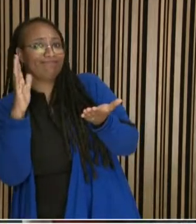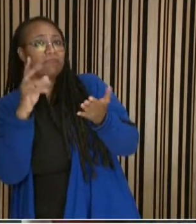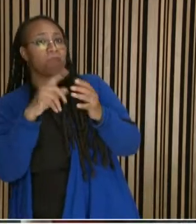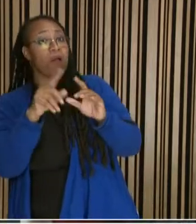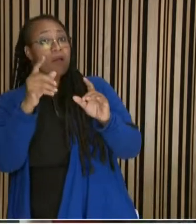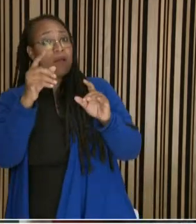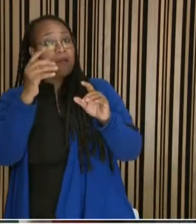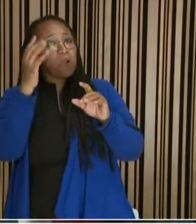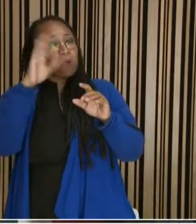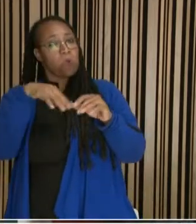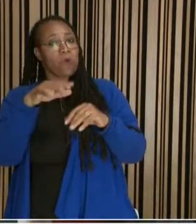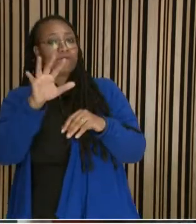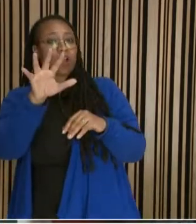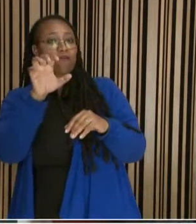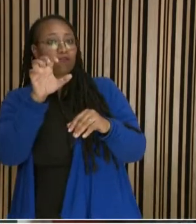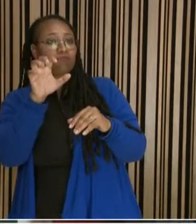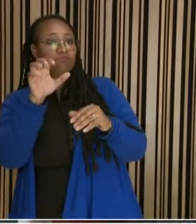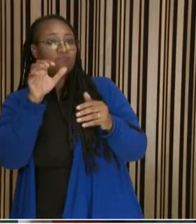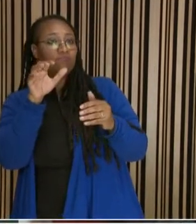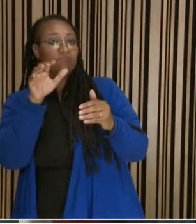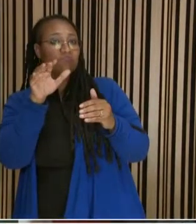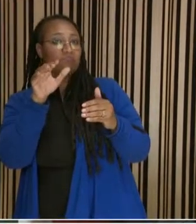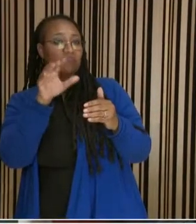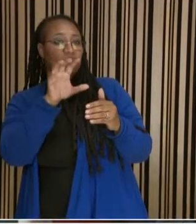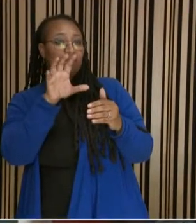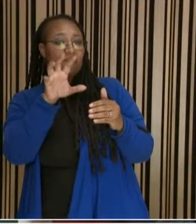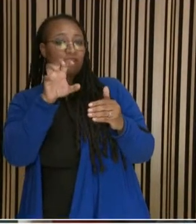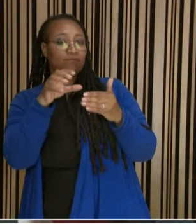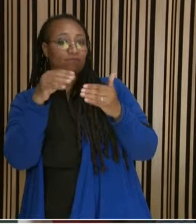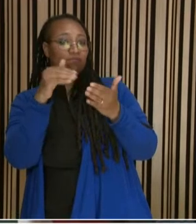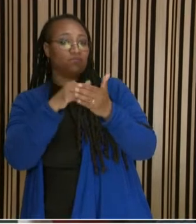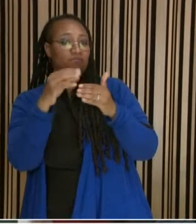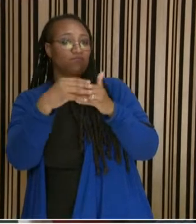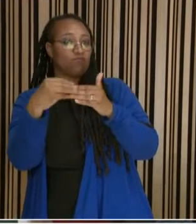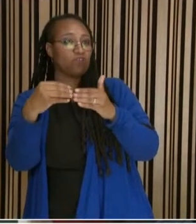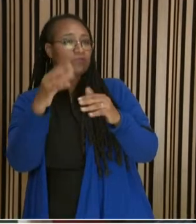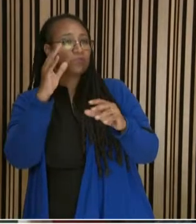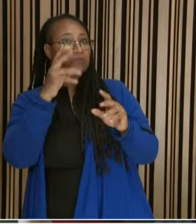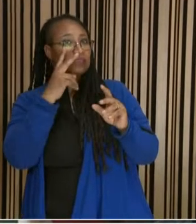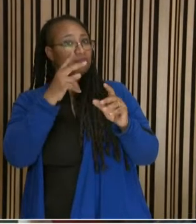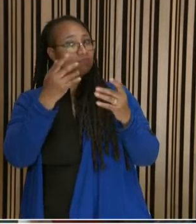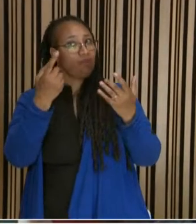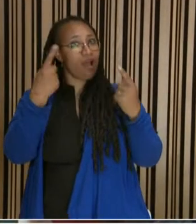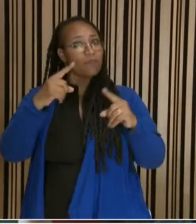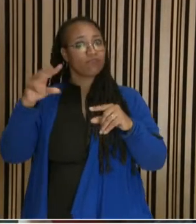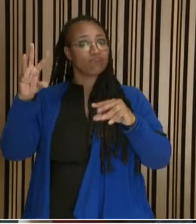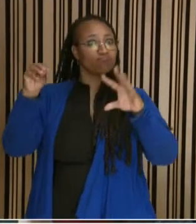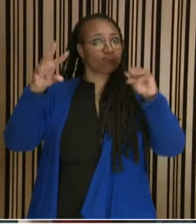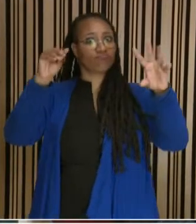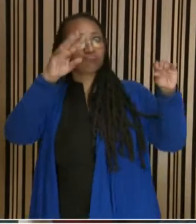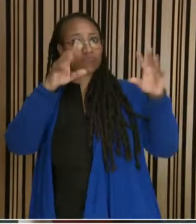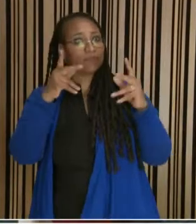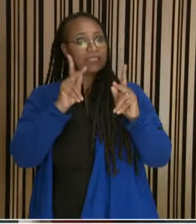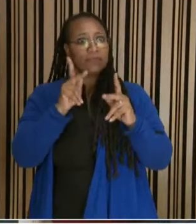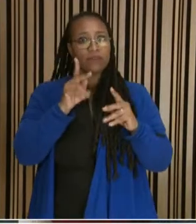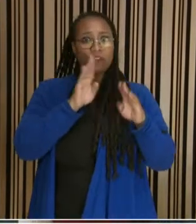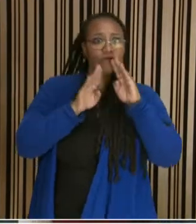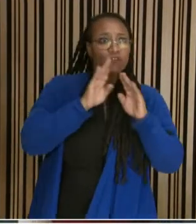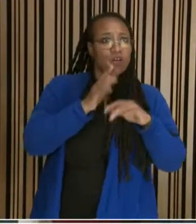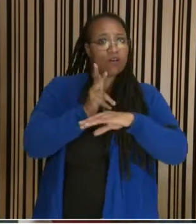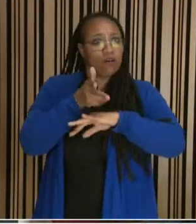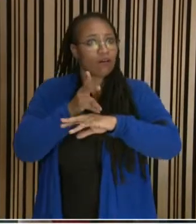I'm sure you hear frustration about the number of speed cameras there are already. You could interpret this as a way of you all trying to fill